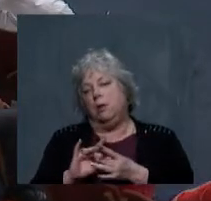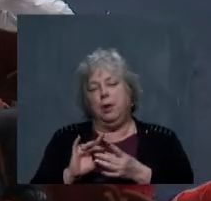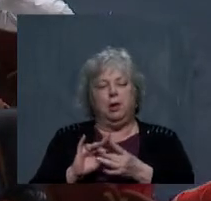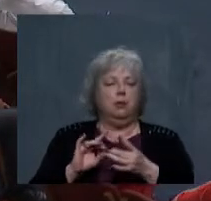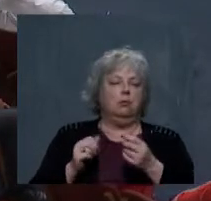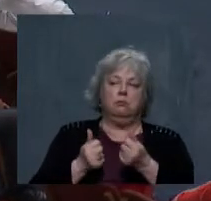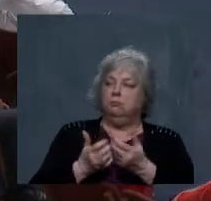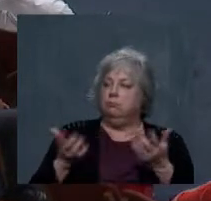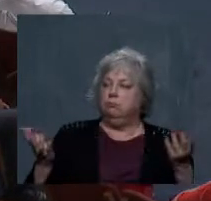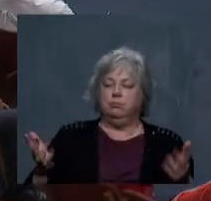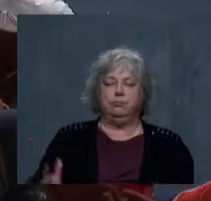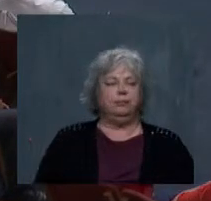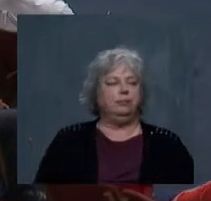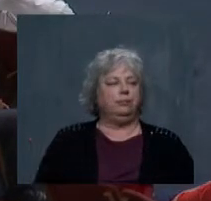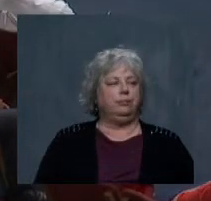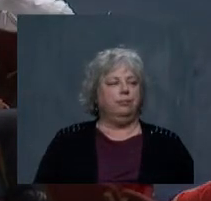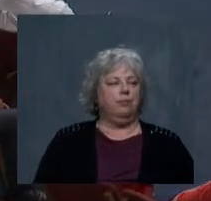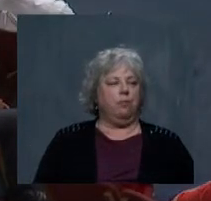that, commissioners.